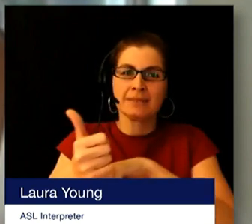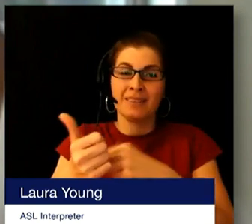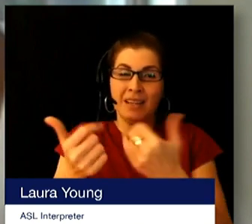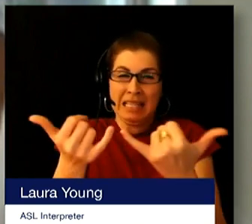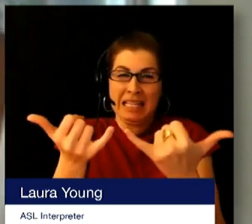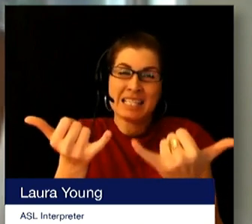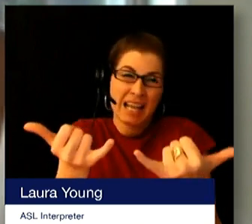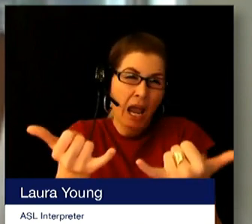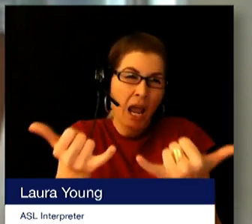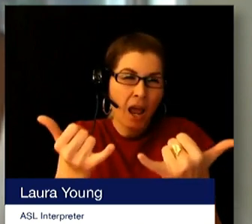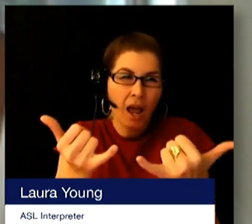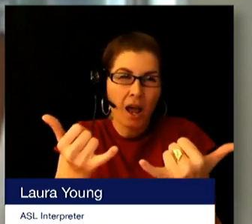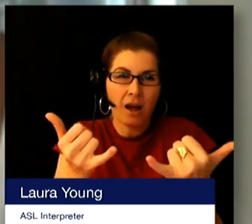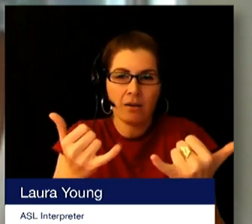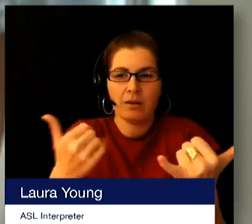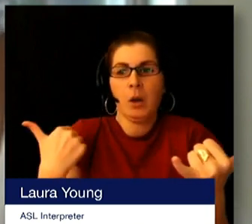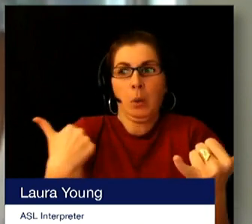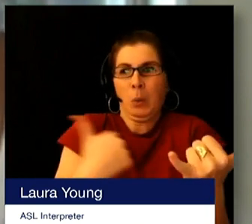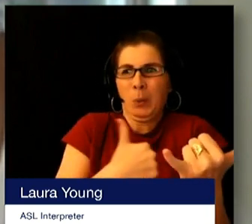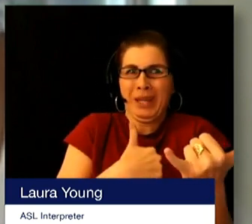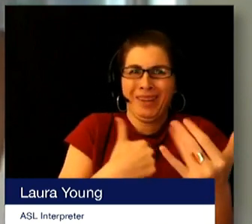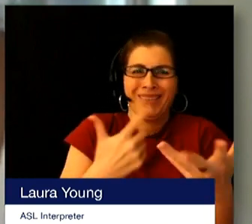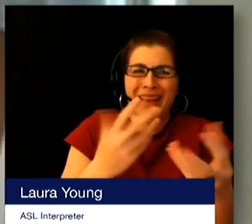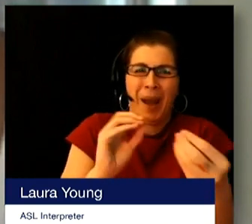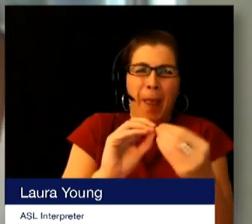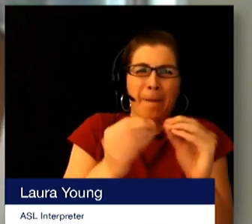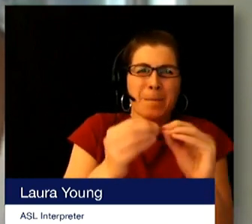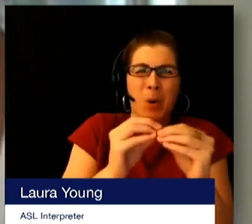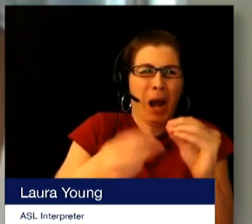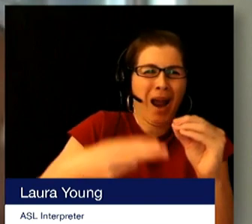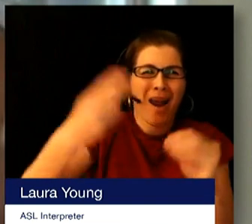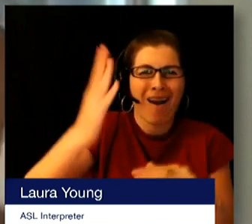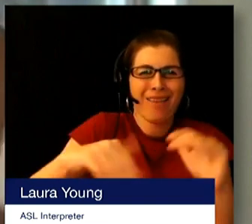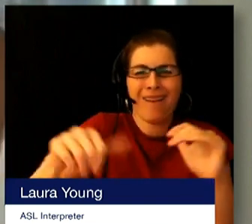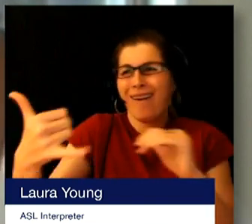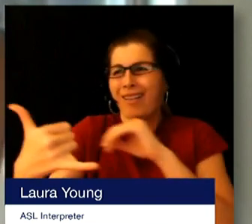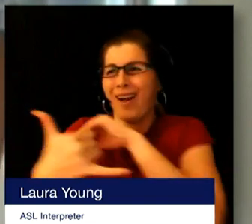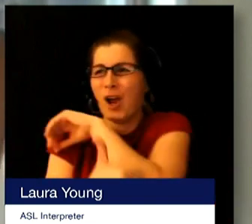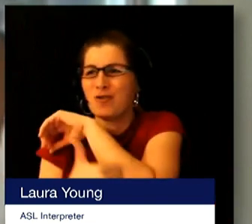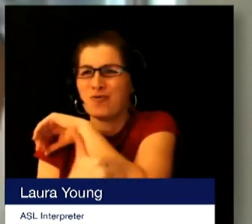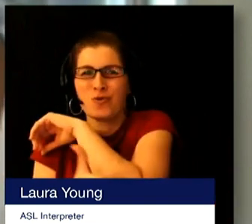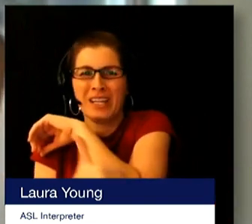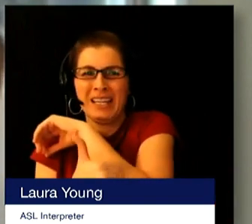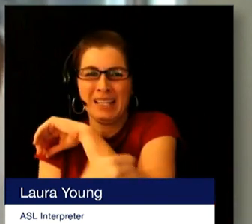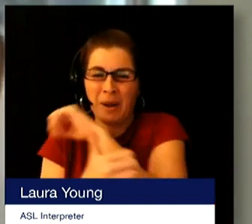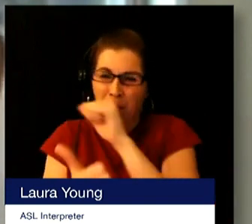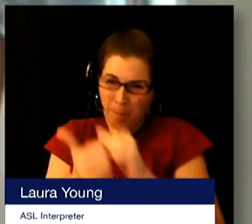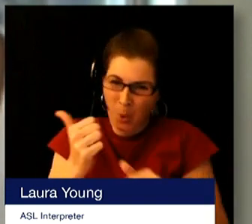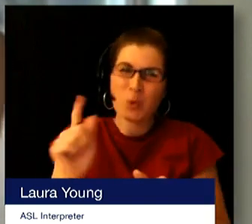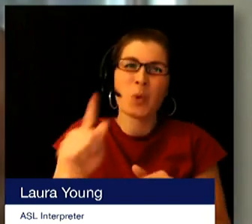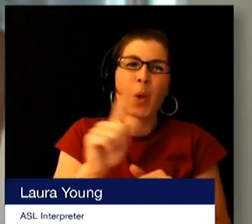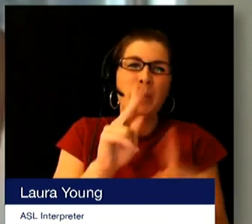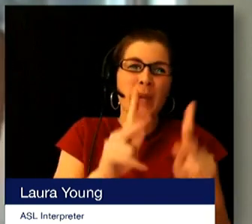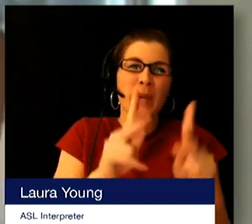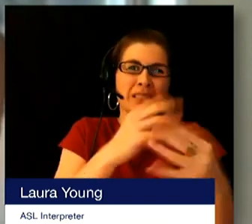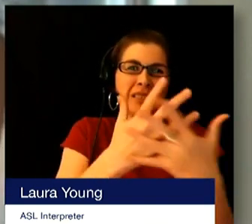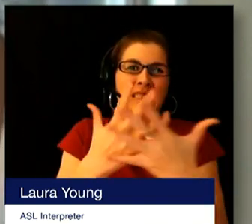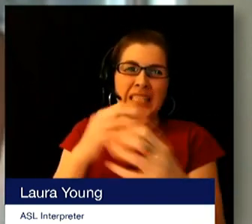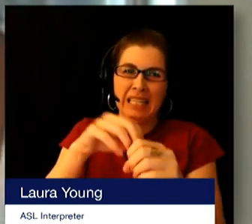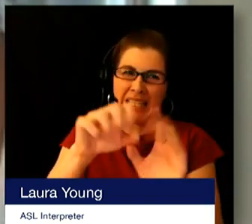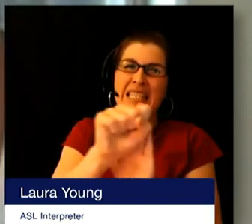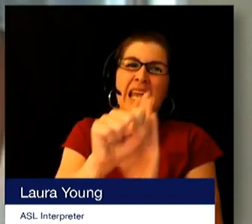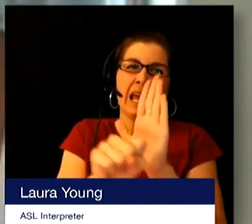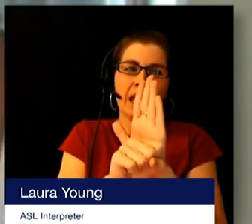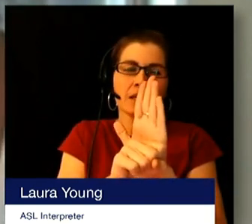top of the world's pyramid of incarcerating people, and with most of those people being in the states, it's incumbent upon